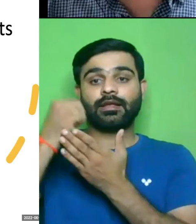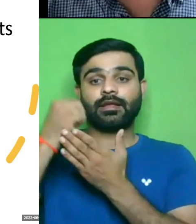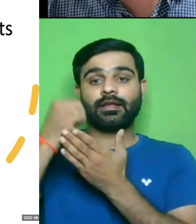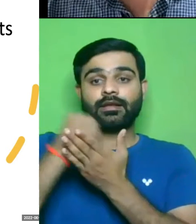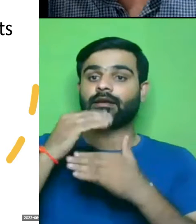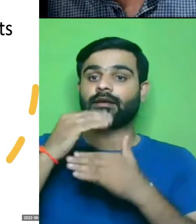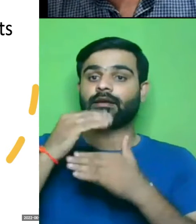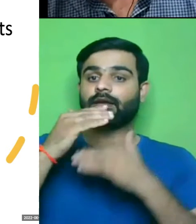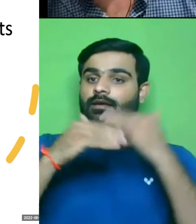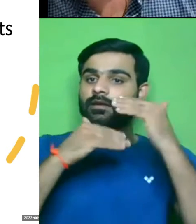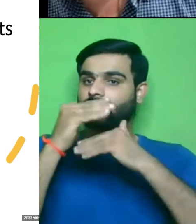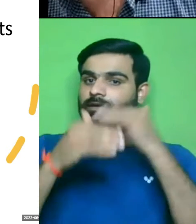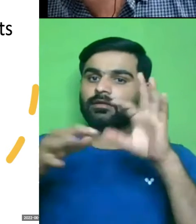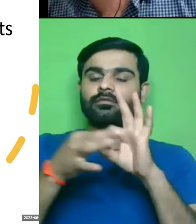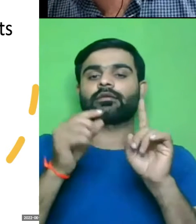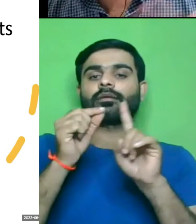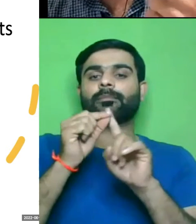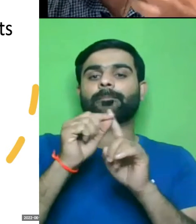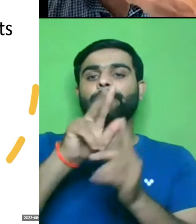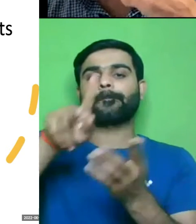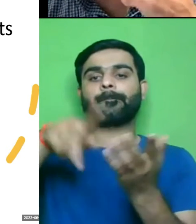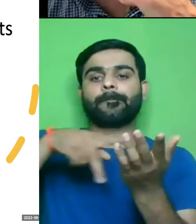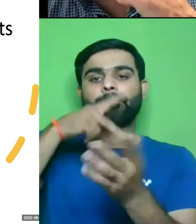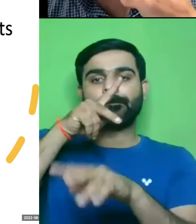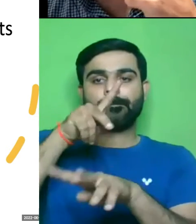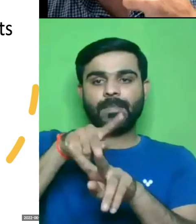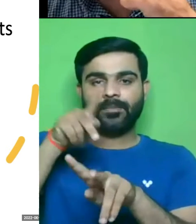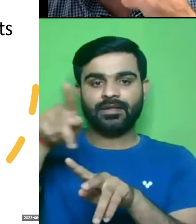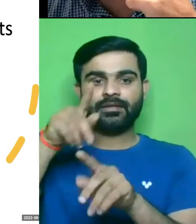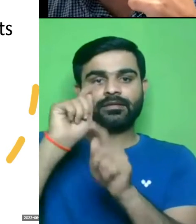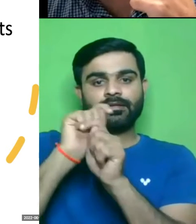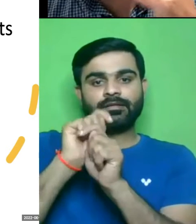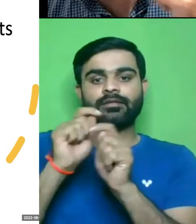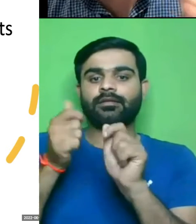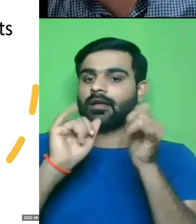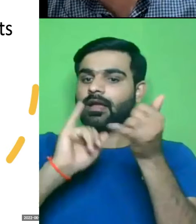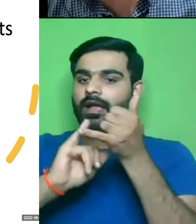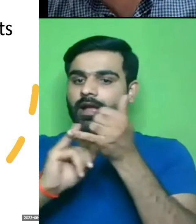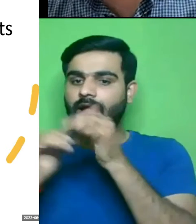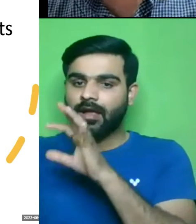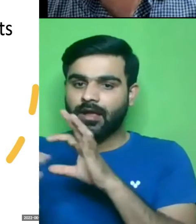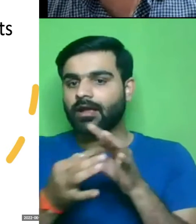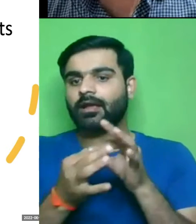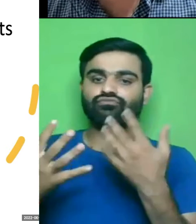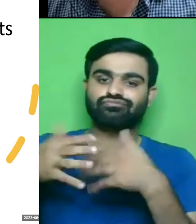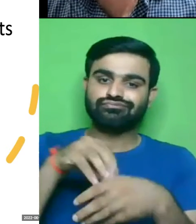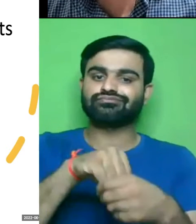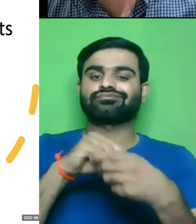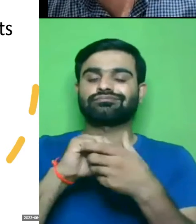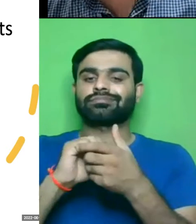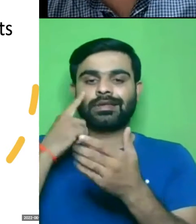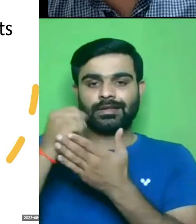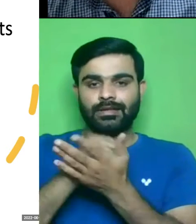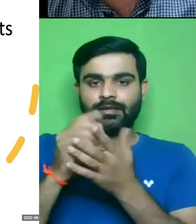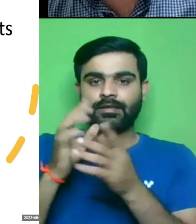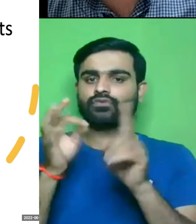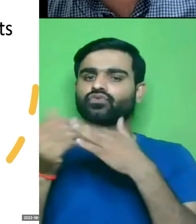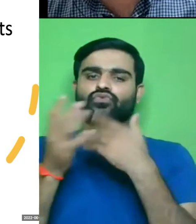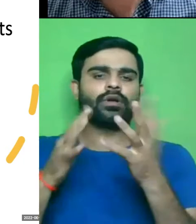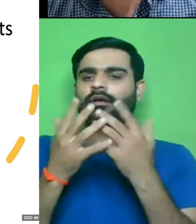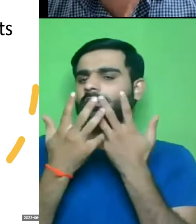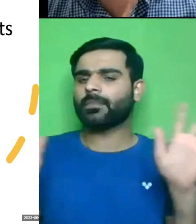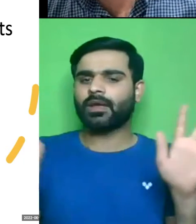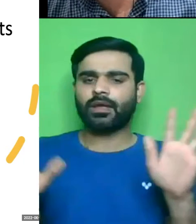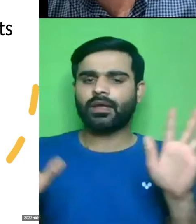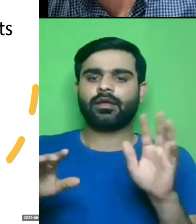Philippines, they're working on a disability assessment that includes determining, what are those extra needs. Kenya has a